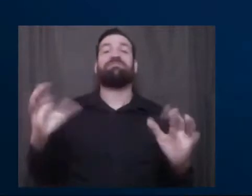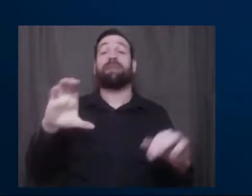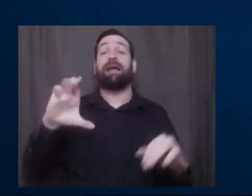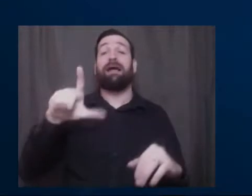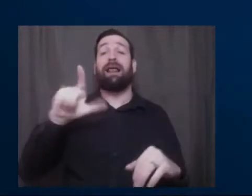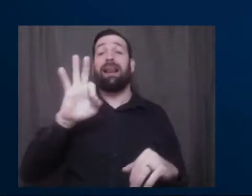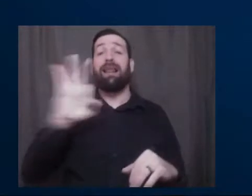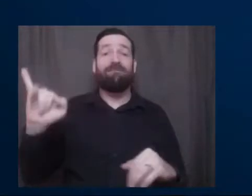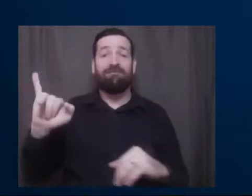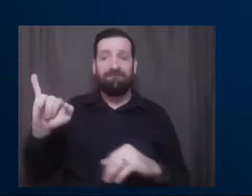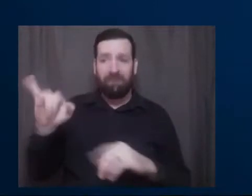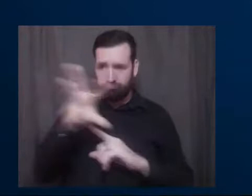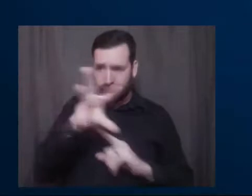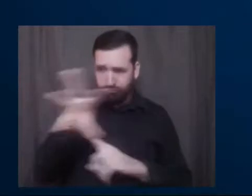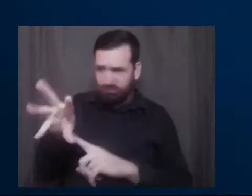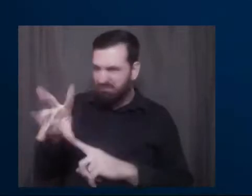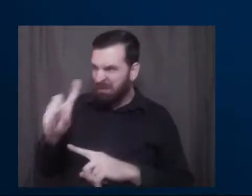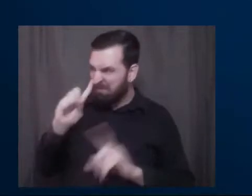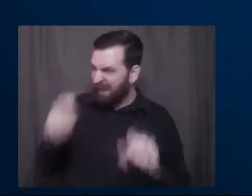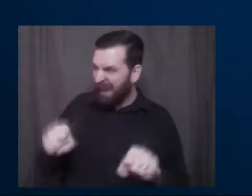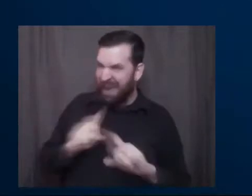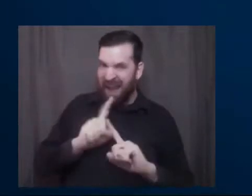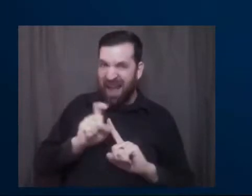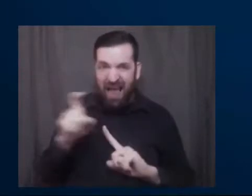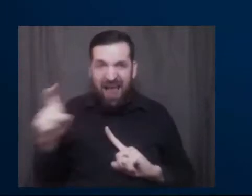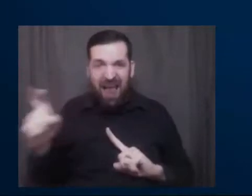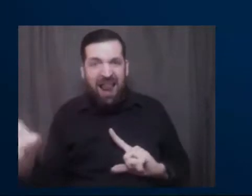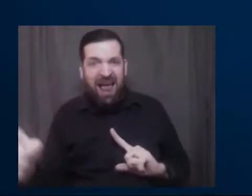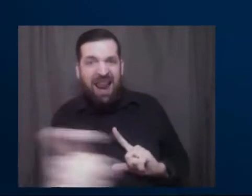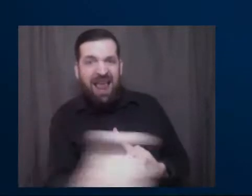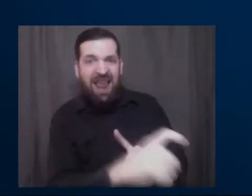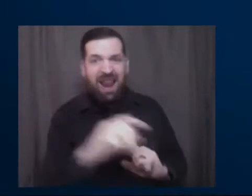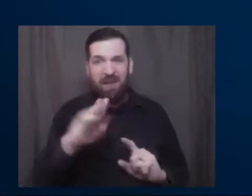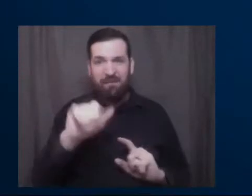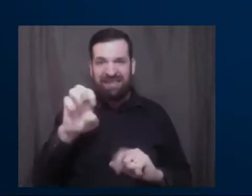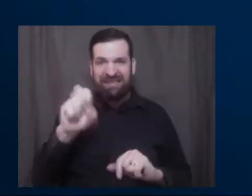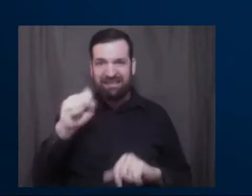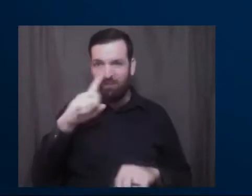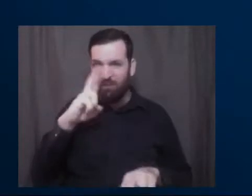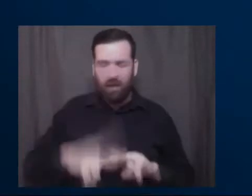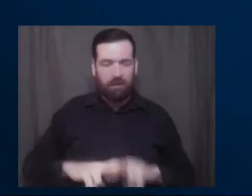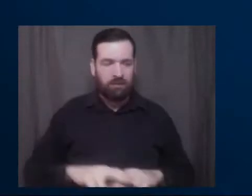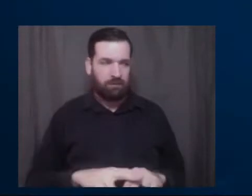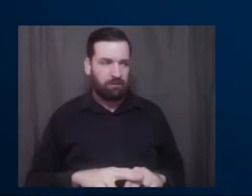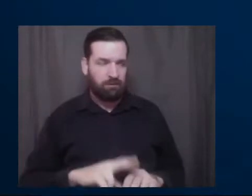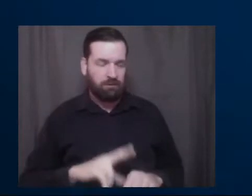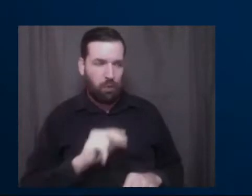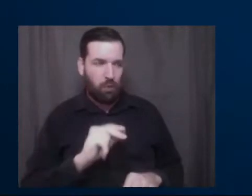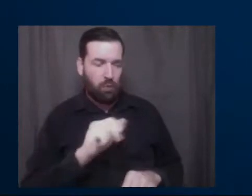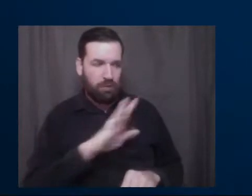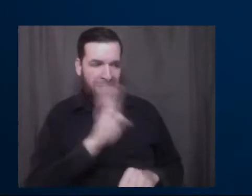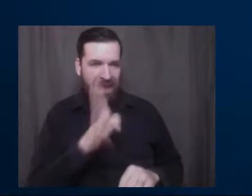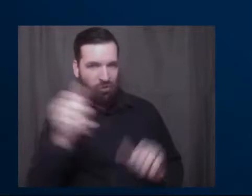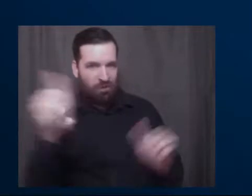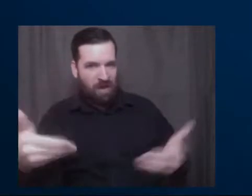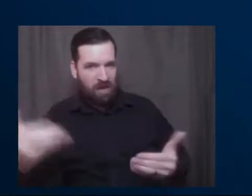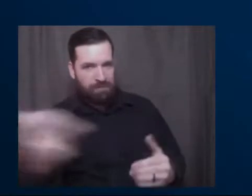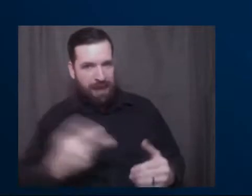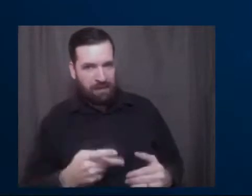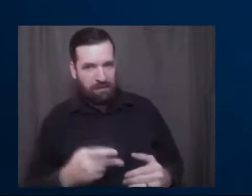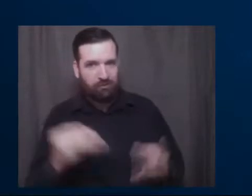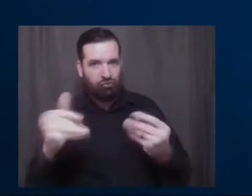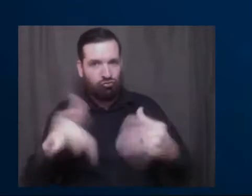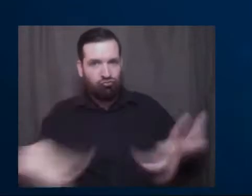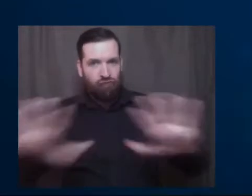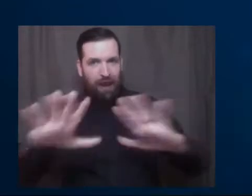said, I said, do you think I could run the bases just for fun? He's like, I don't think so. I don't think we'll ever be invited back. The grounds crew will not be happy with me, but it's